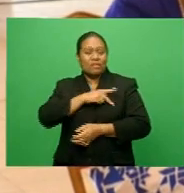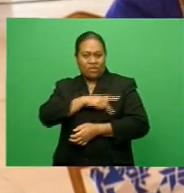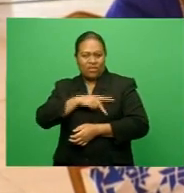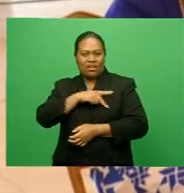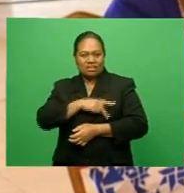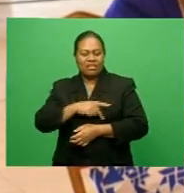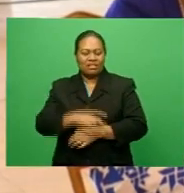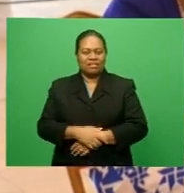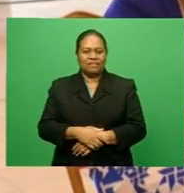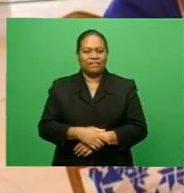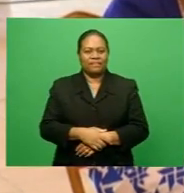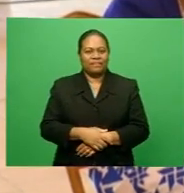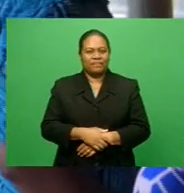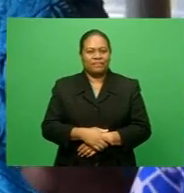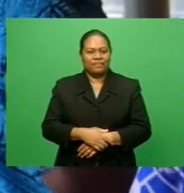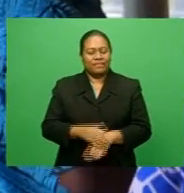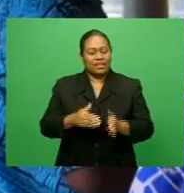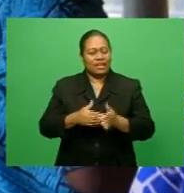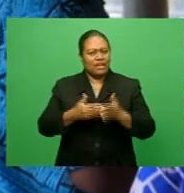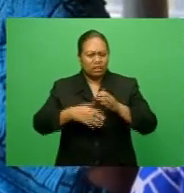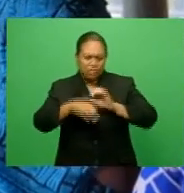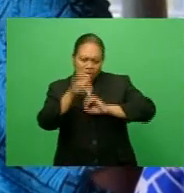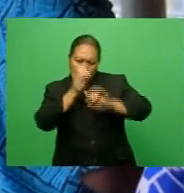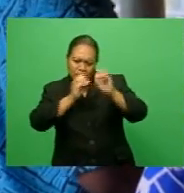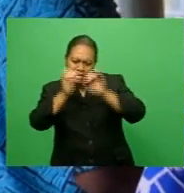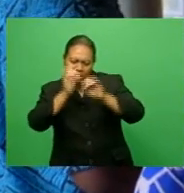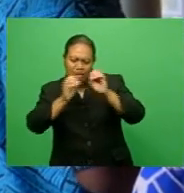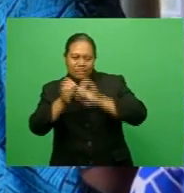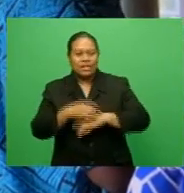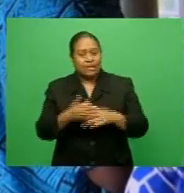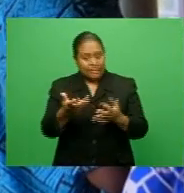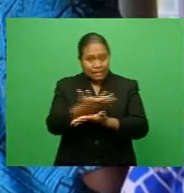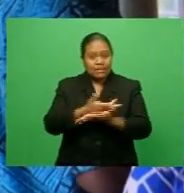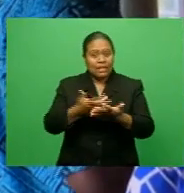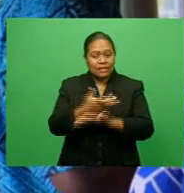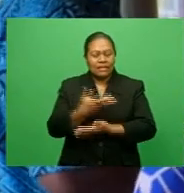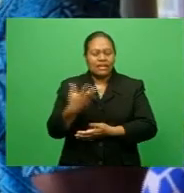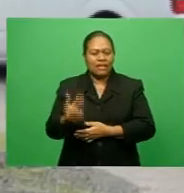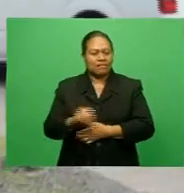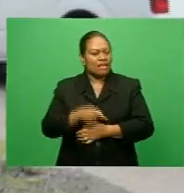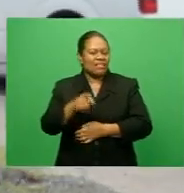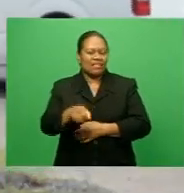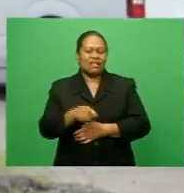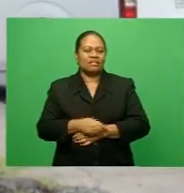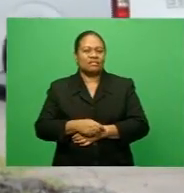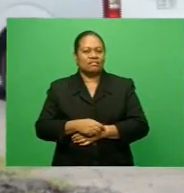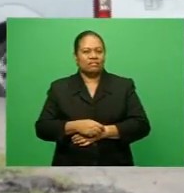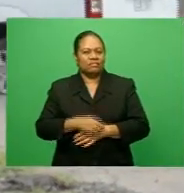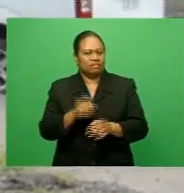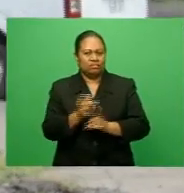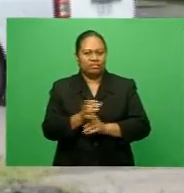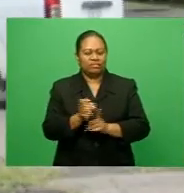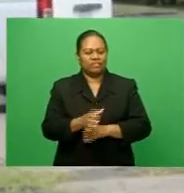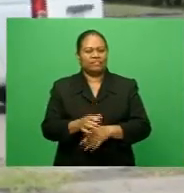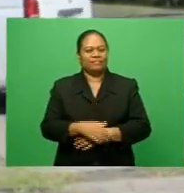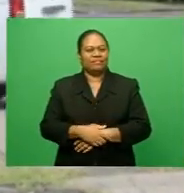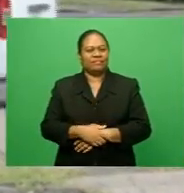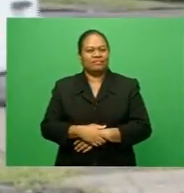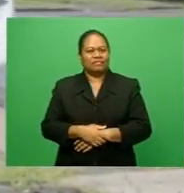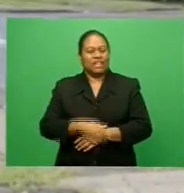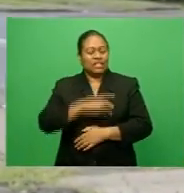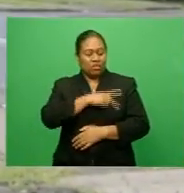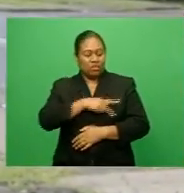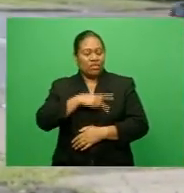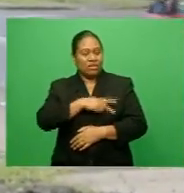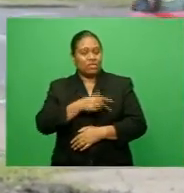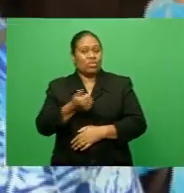that in as far as we observe it in our discussion, that was the impression we put on it. But being a professional, I